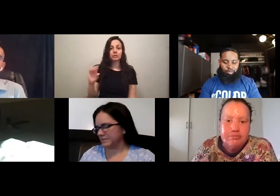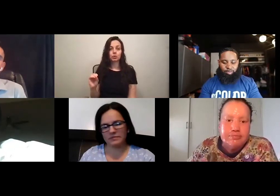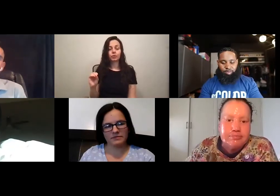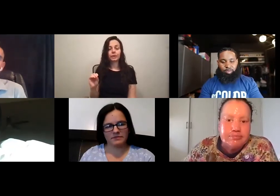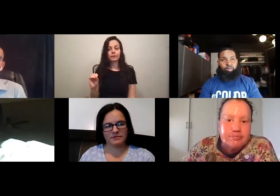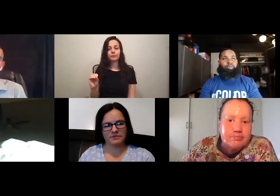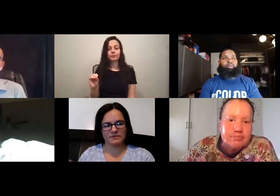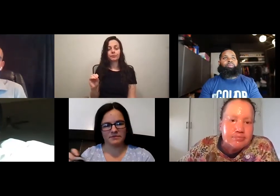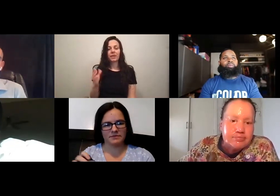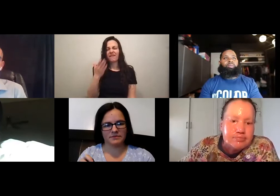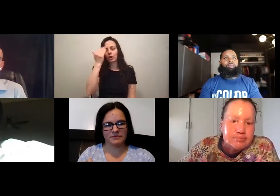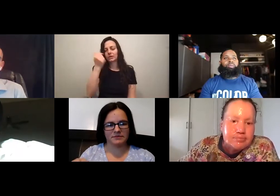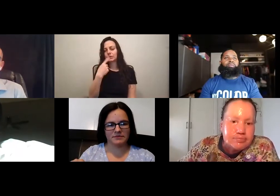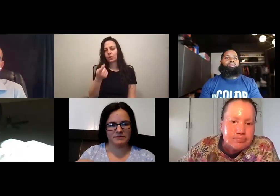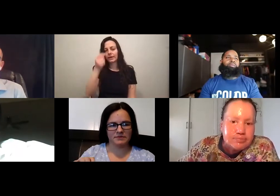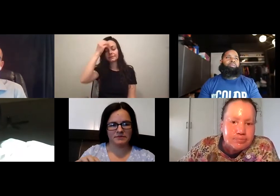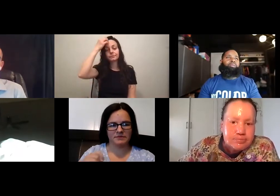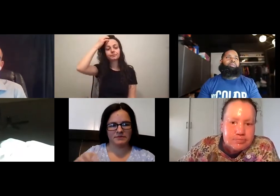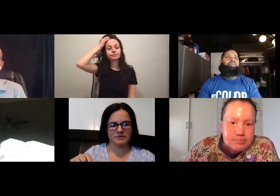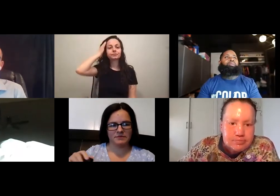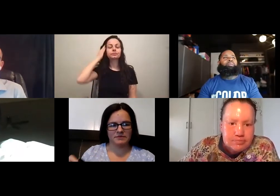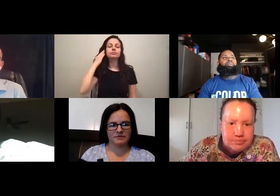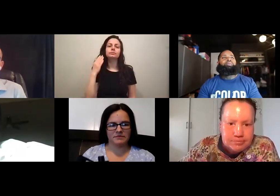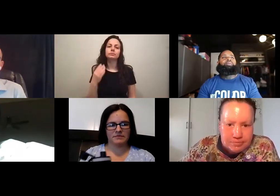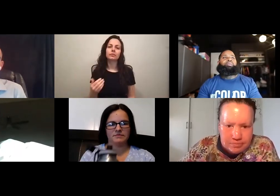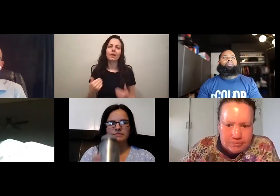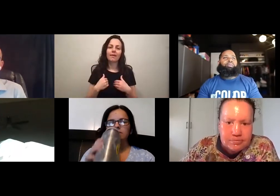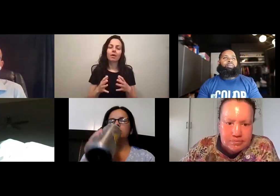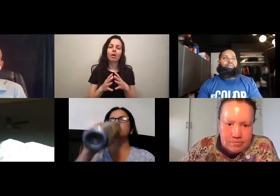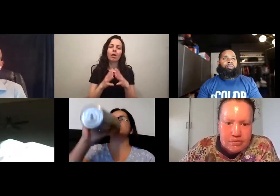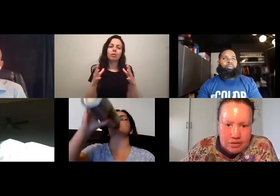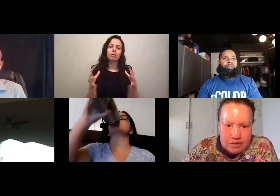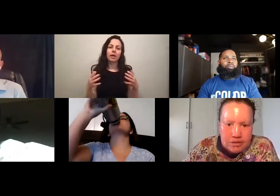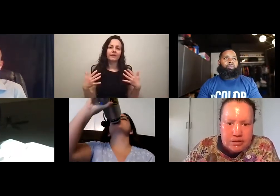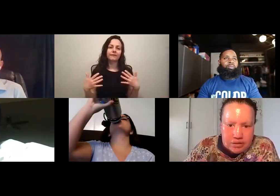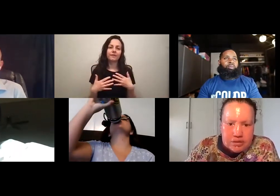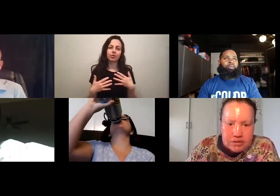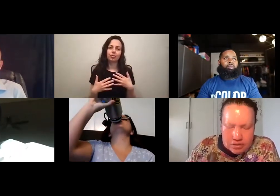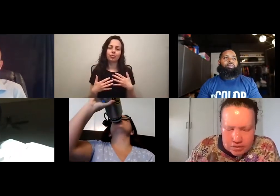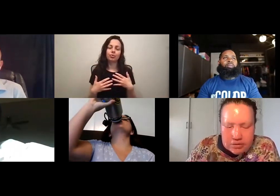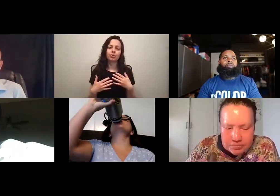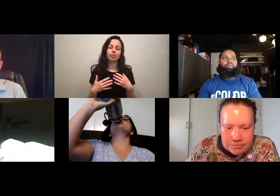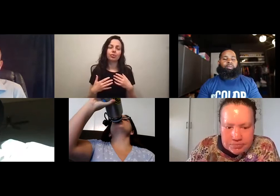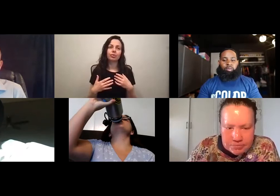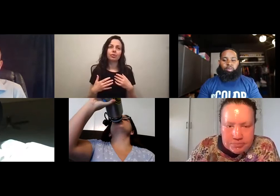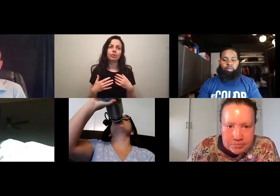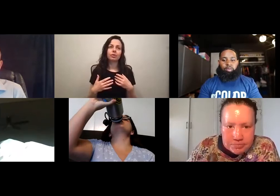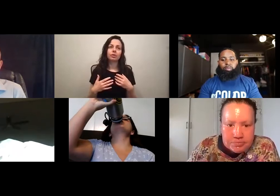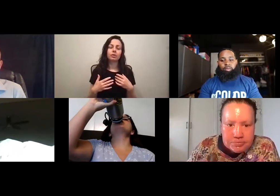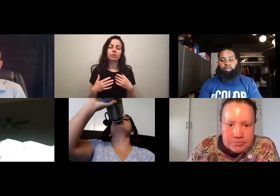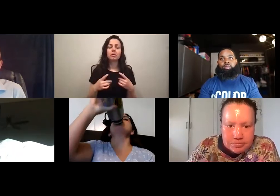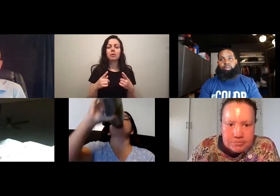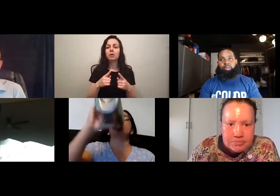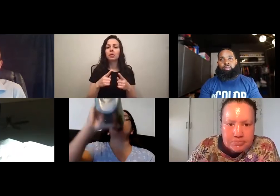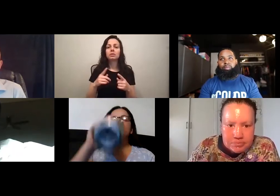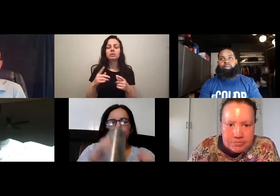think there is a lot of fear, going back to Jacob's point. There's a lot